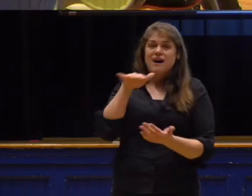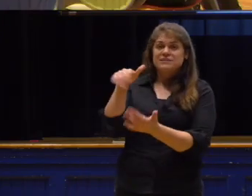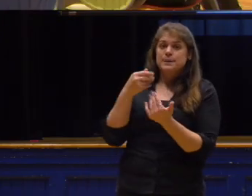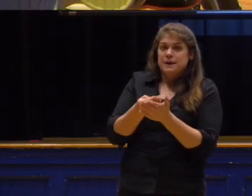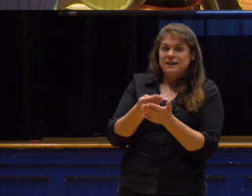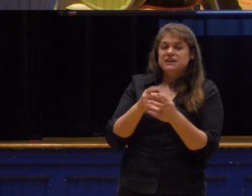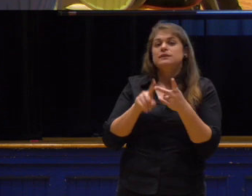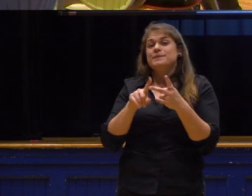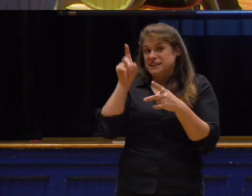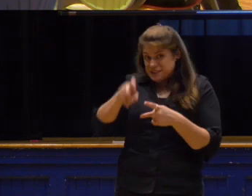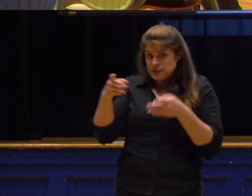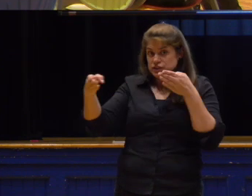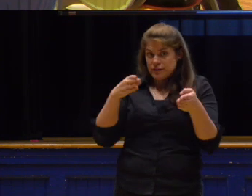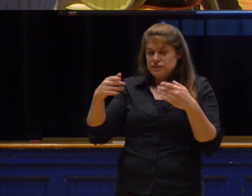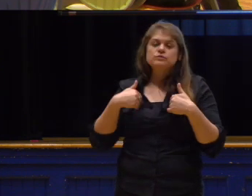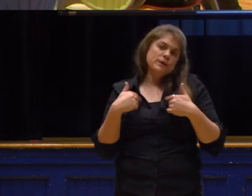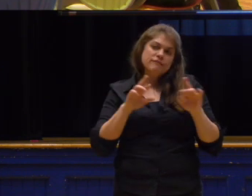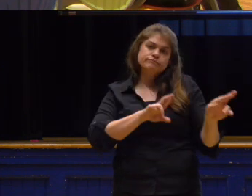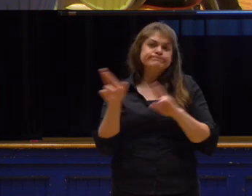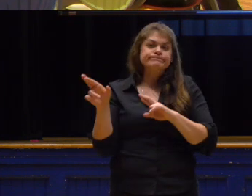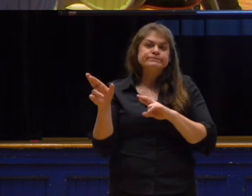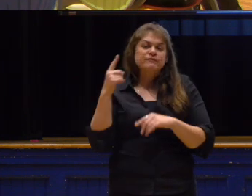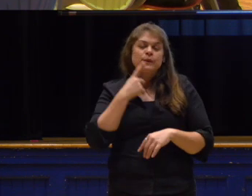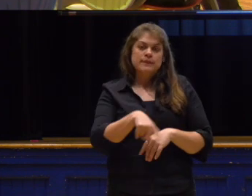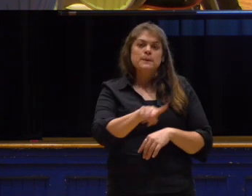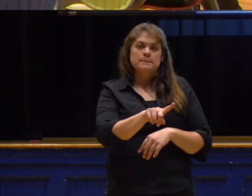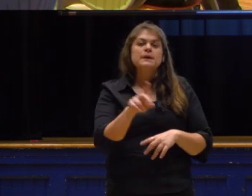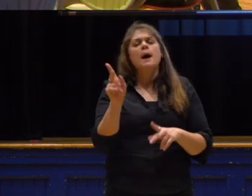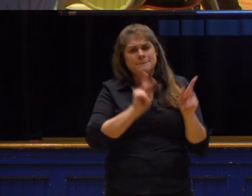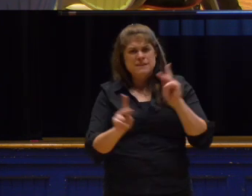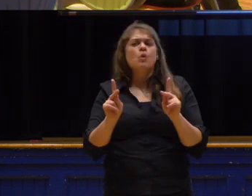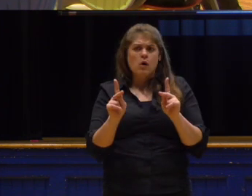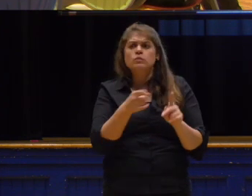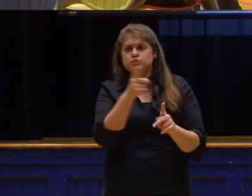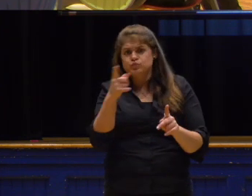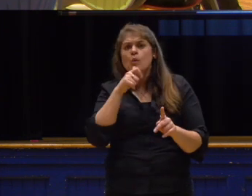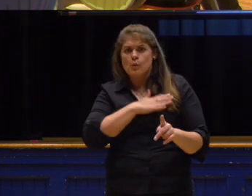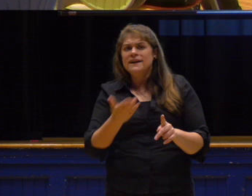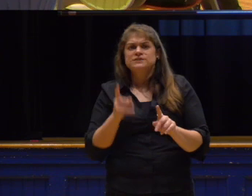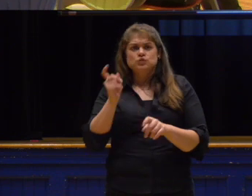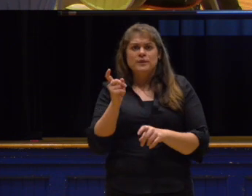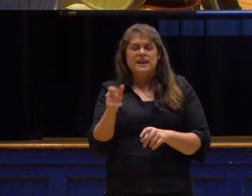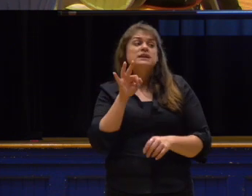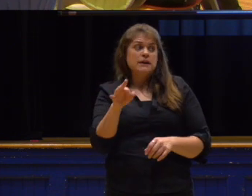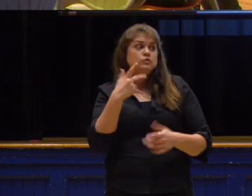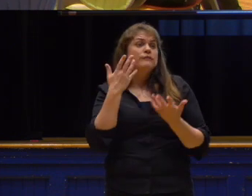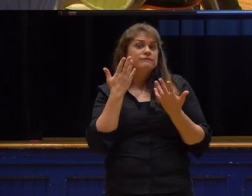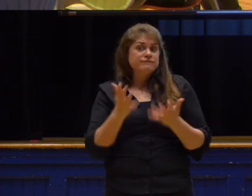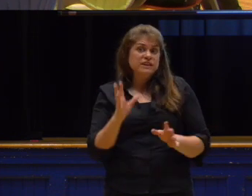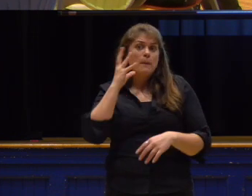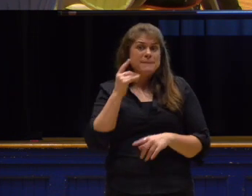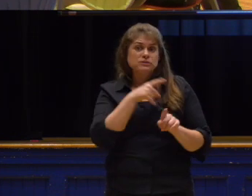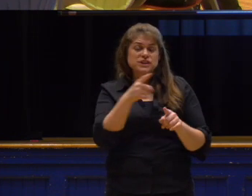not getting money and they are in need of services, there's a fund set up for them, and especially if people donate. So if you haven't been through some of